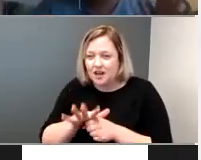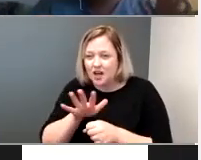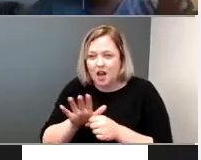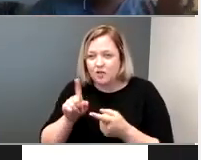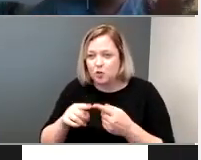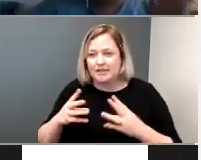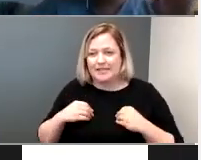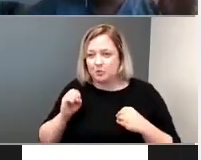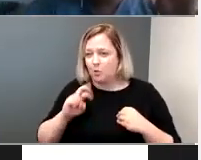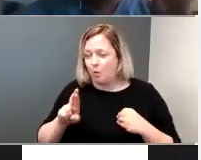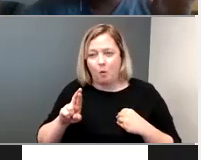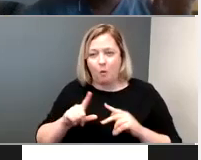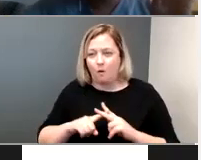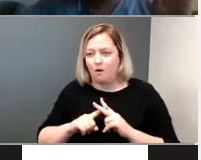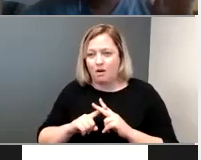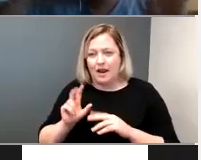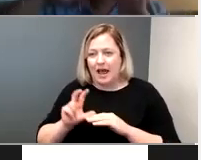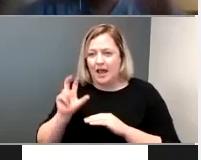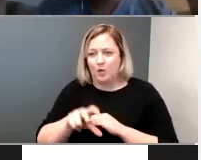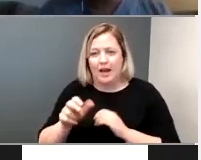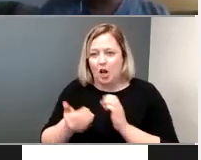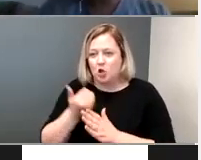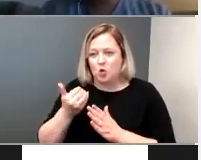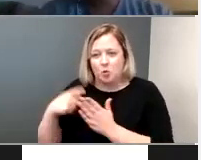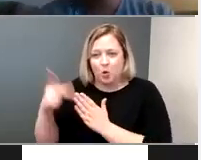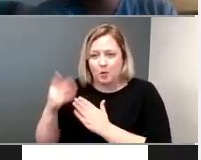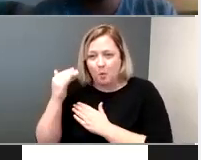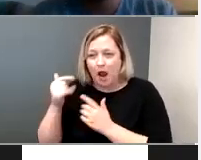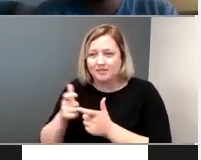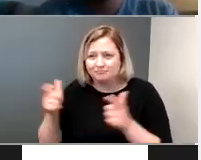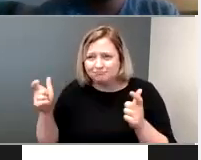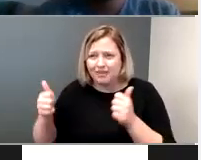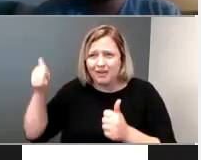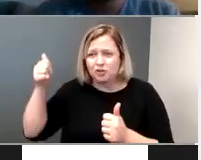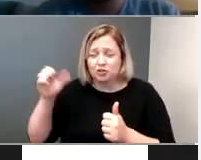new program because the new program is much larger. So in such a scenario, you would need to